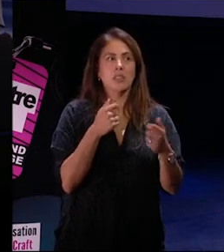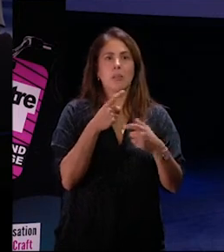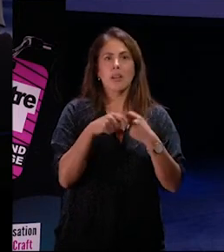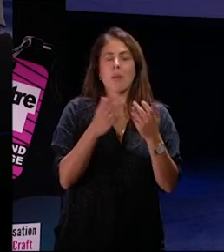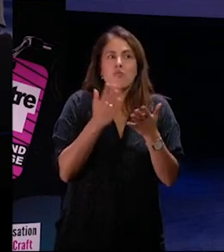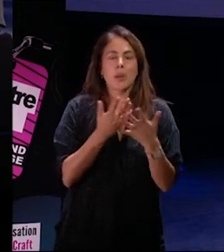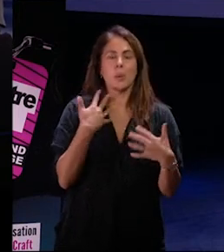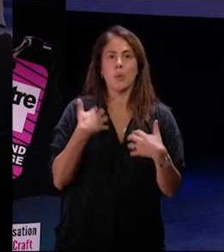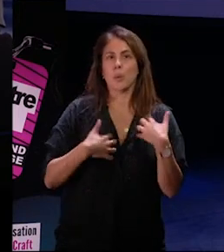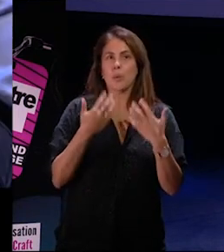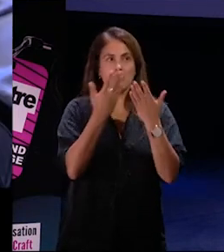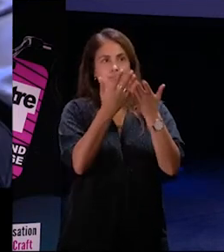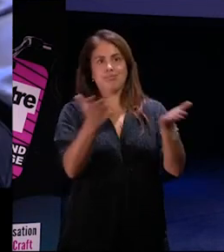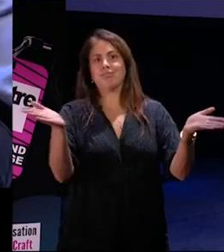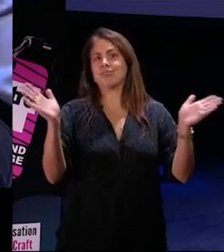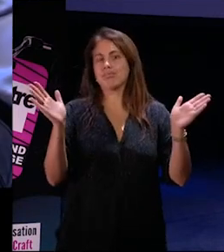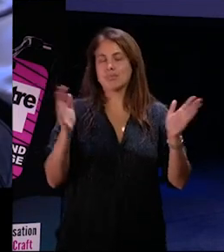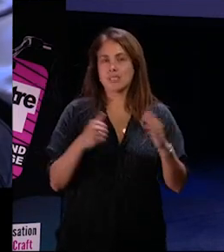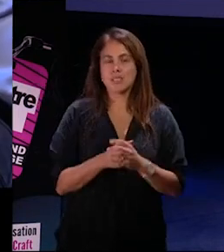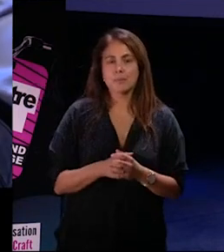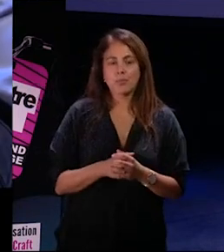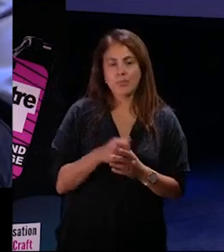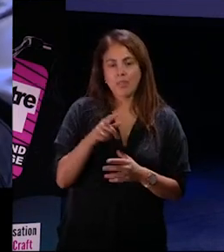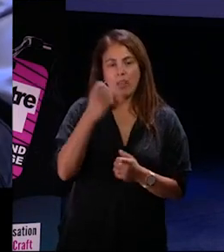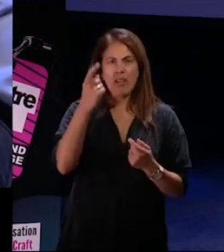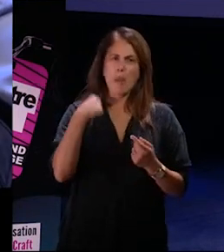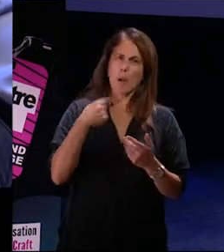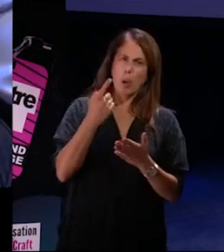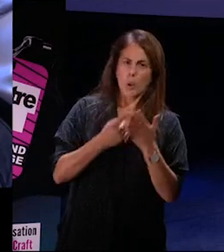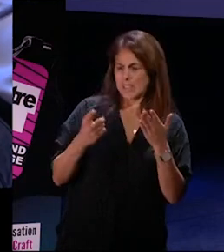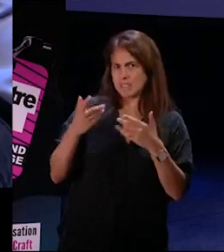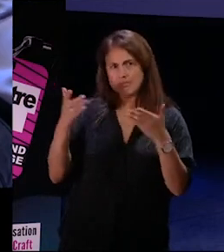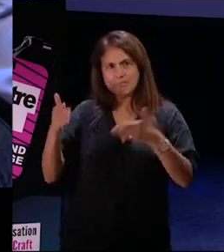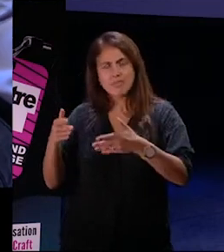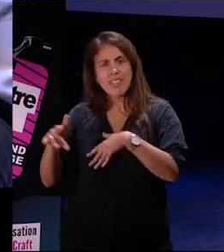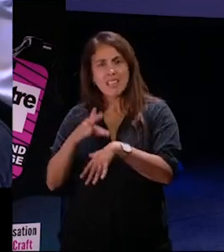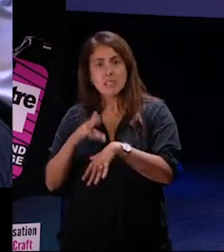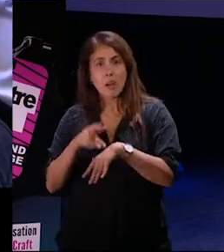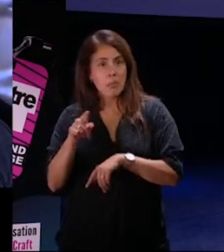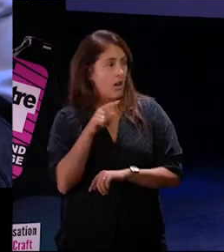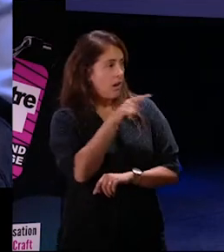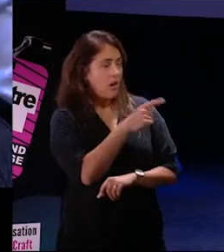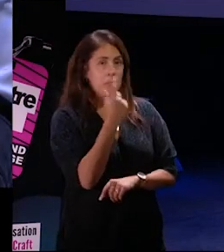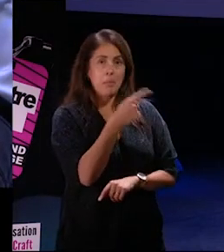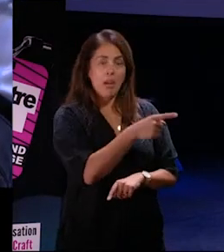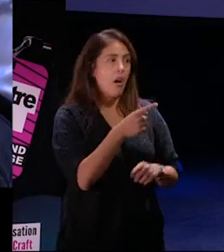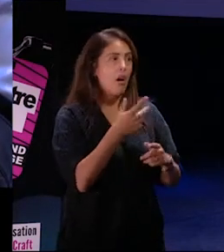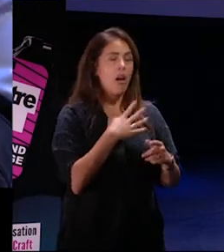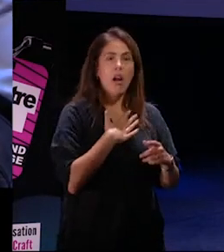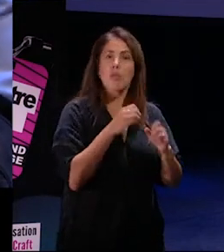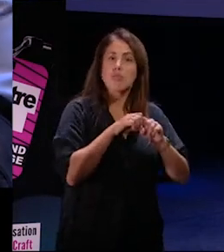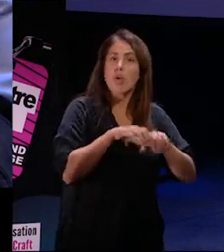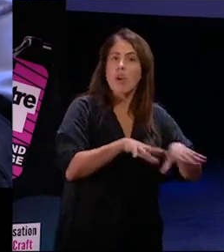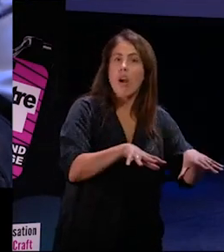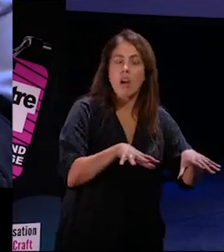really exciting. And, you know, whether you might think, oh, I'm only interested in theatre, but then somebody might be more interested in a broadcast environment